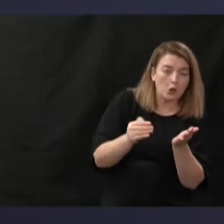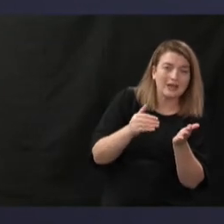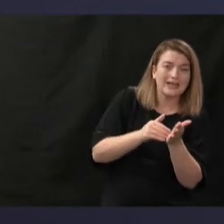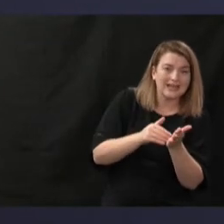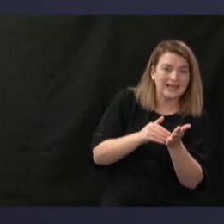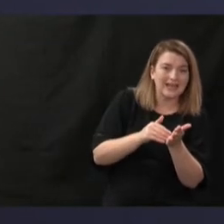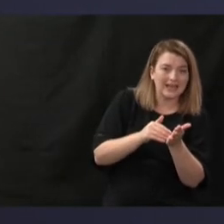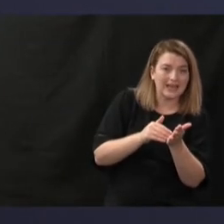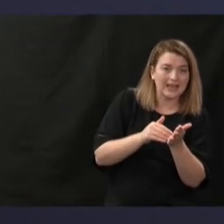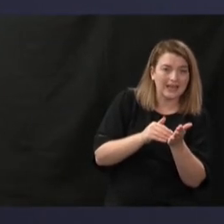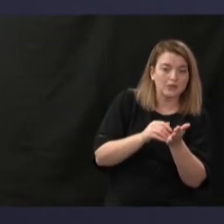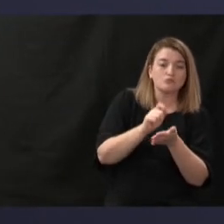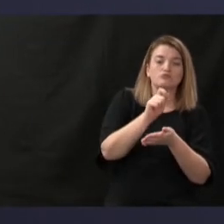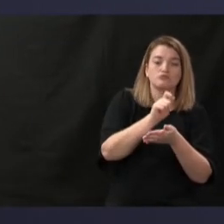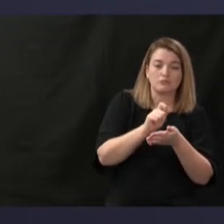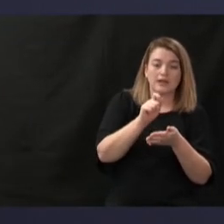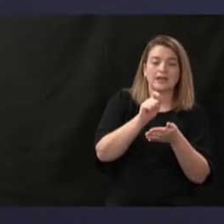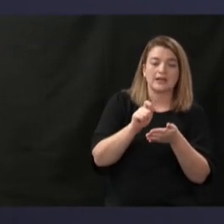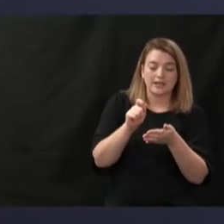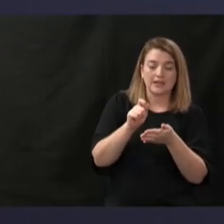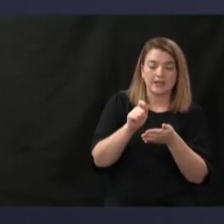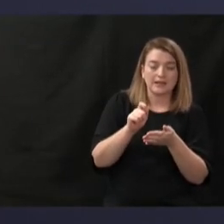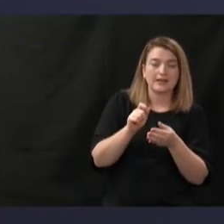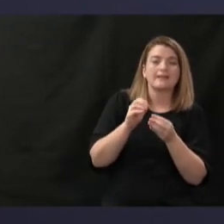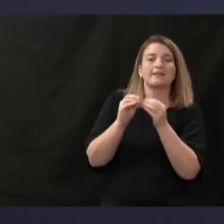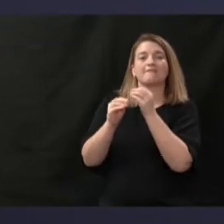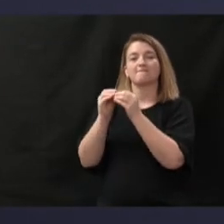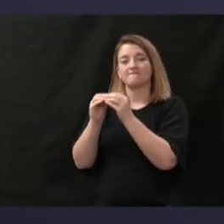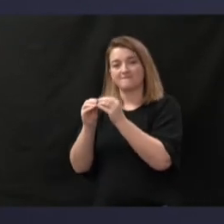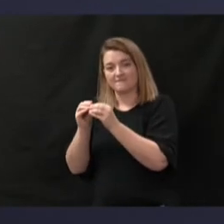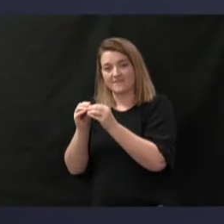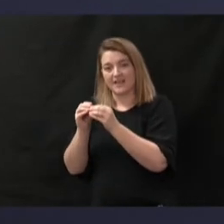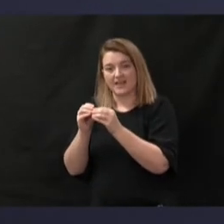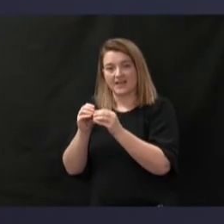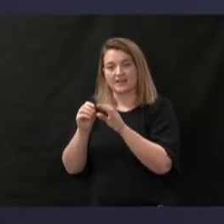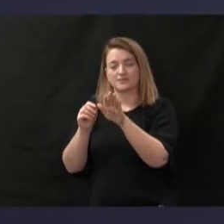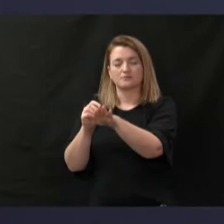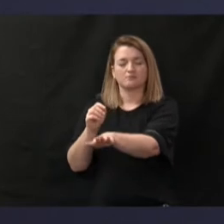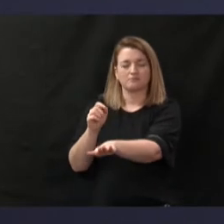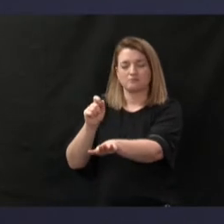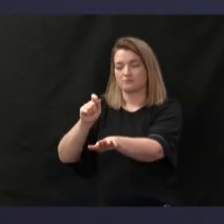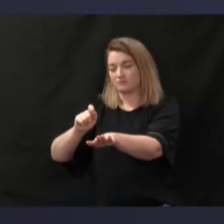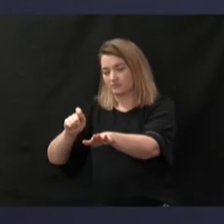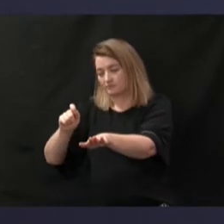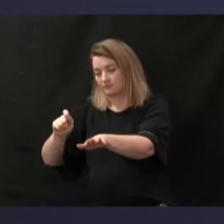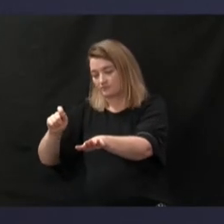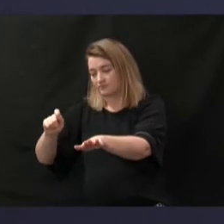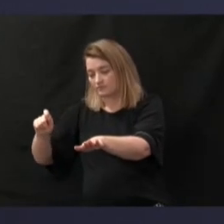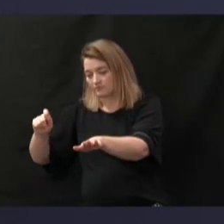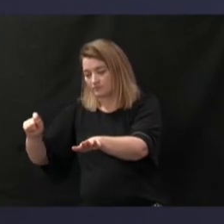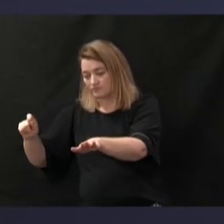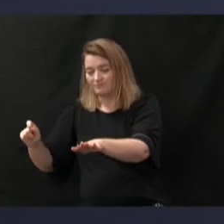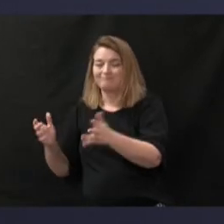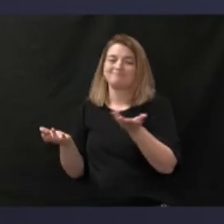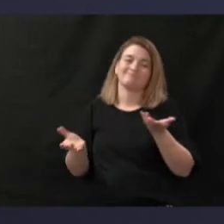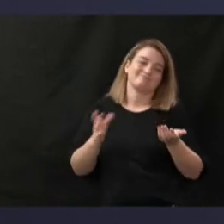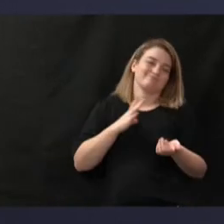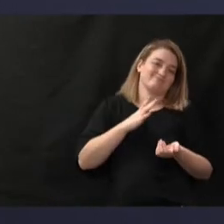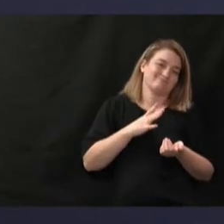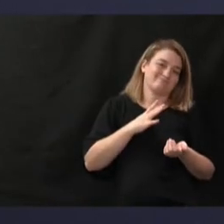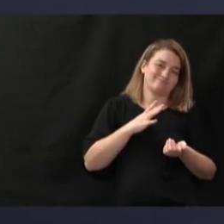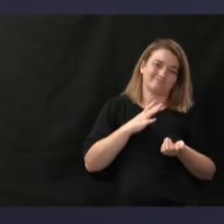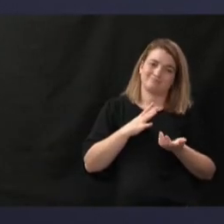that. And many times they will miss it when they go to write it. That's okay. They've only had a few times of working with it,